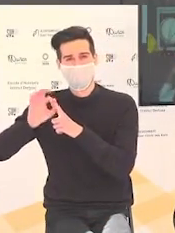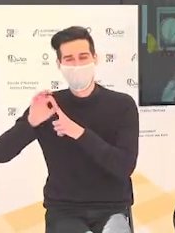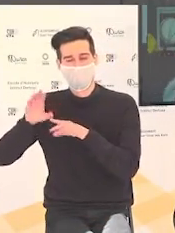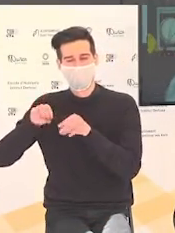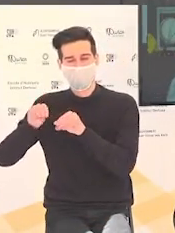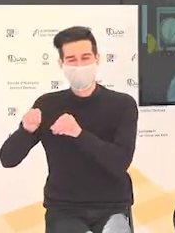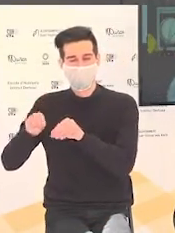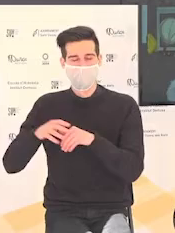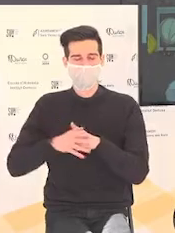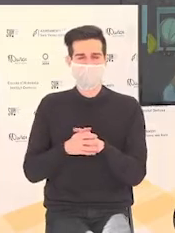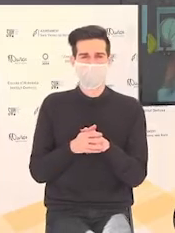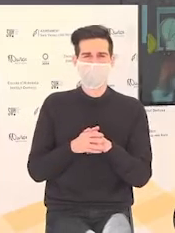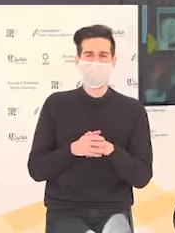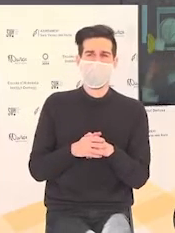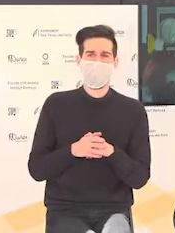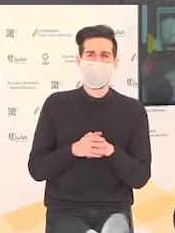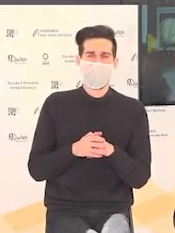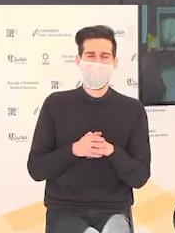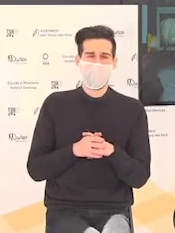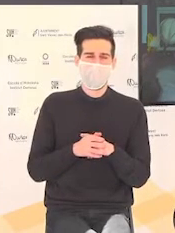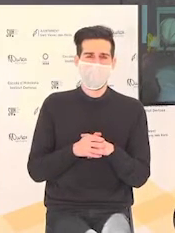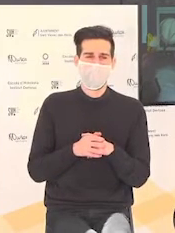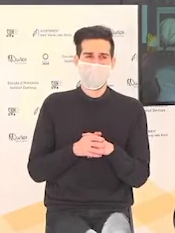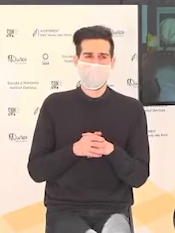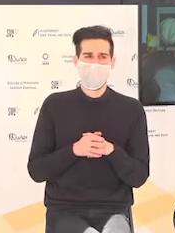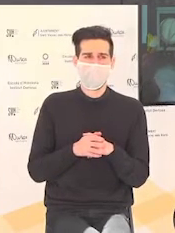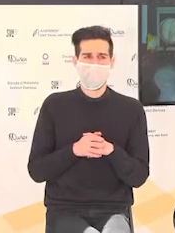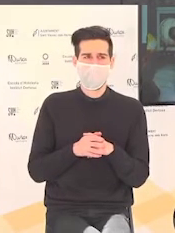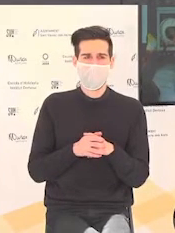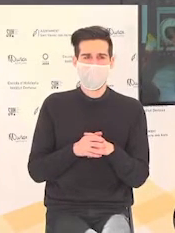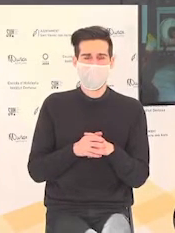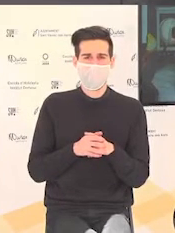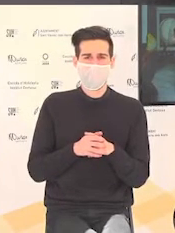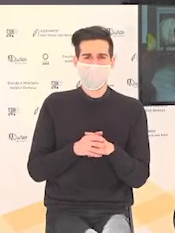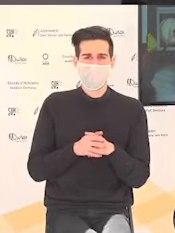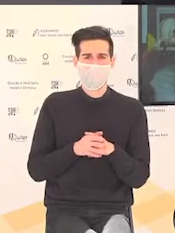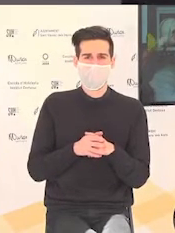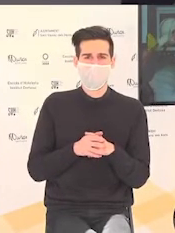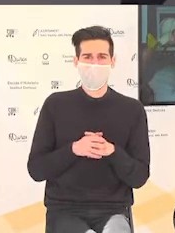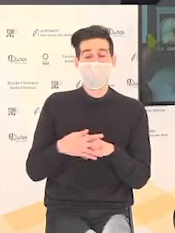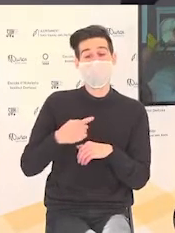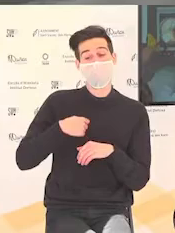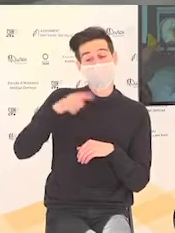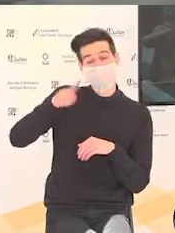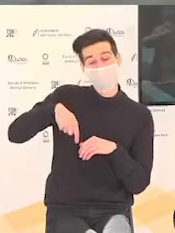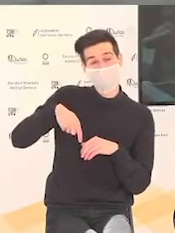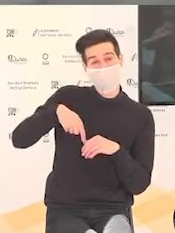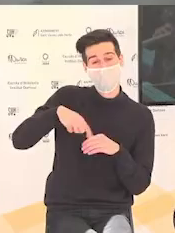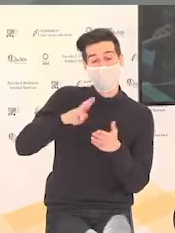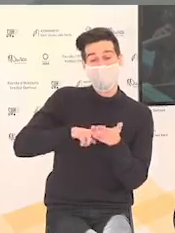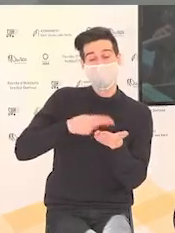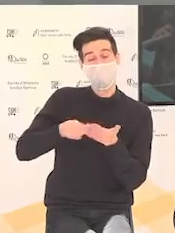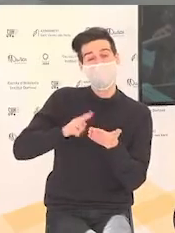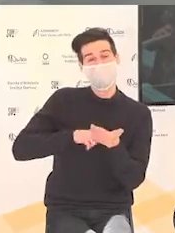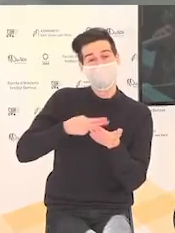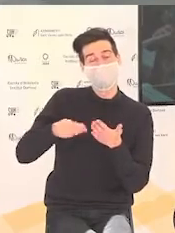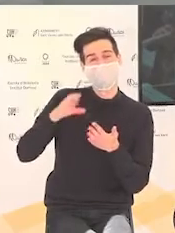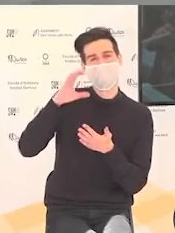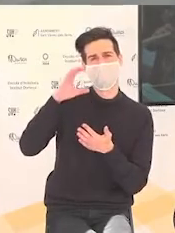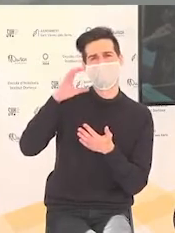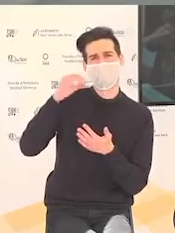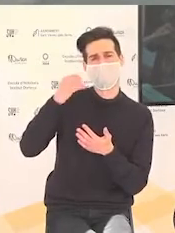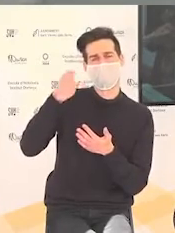I've also got my cocoa butter. Tengo también manteca de cacao. That's what we make chocolate